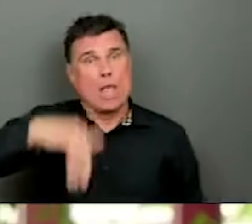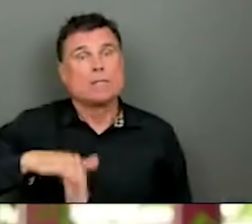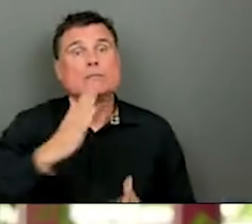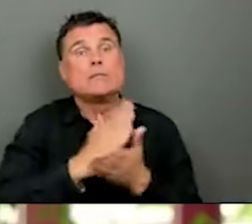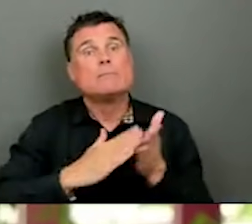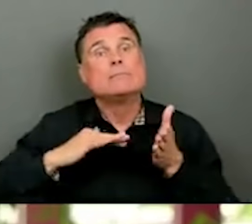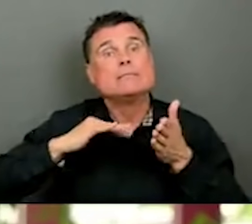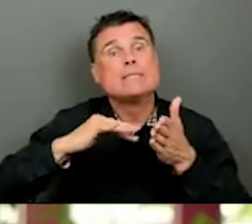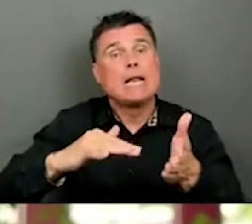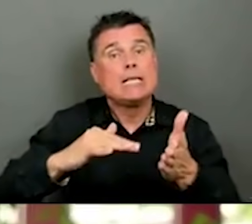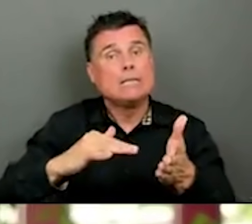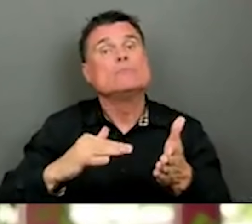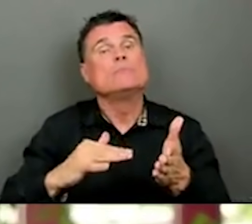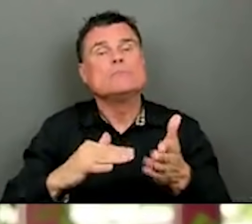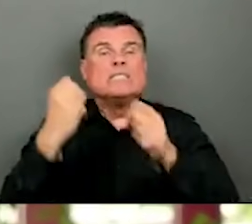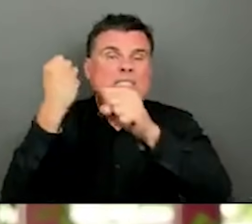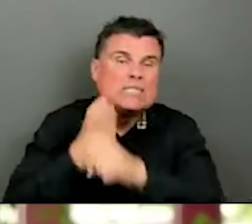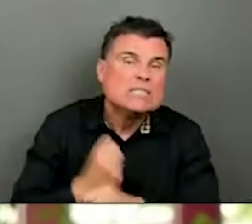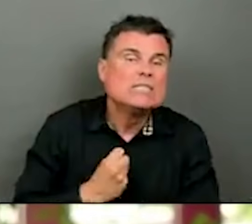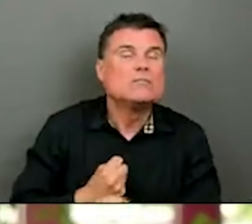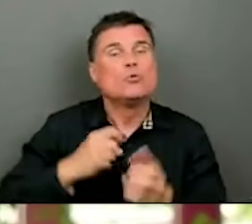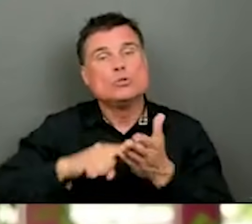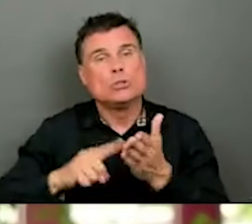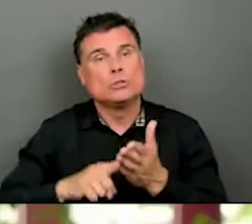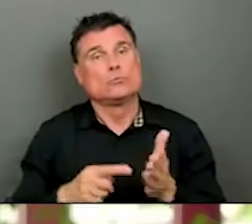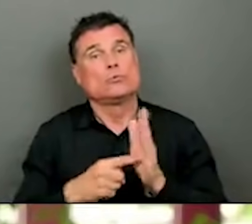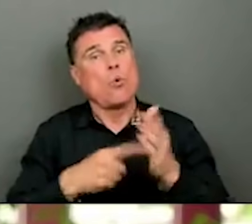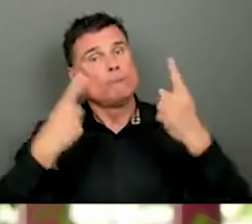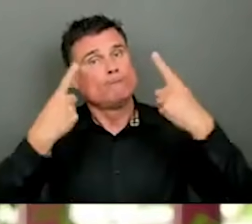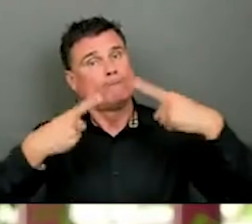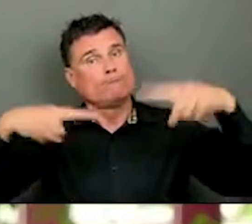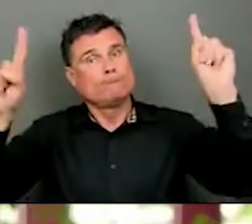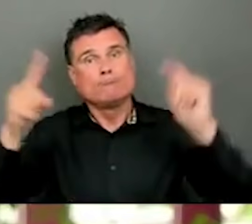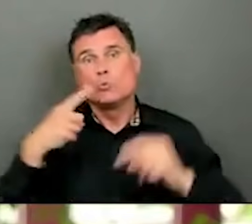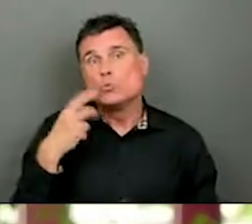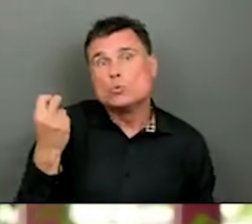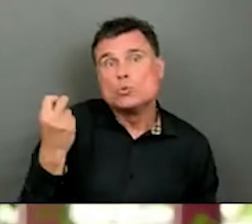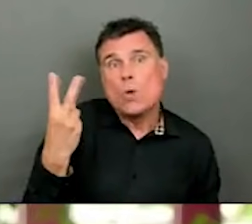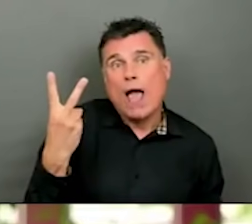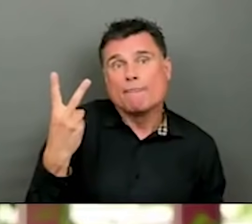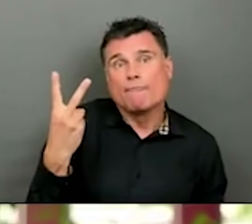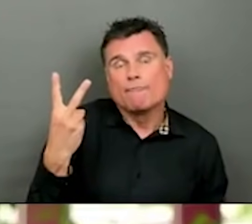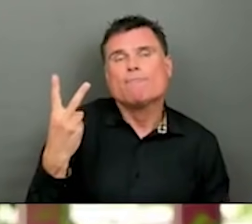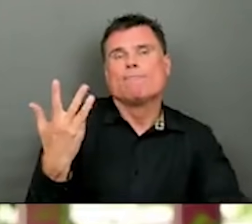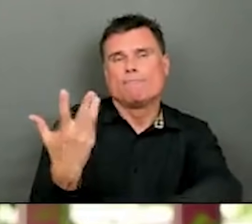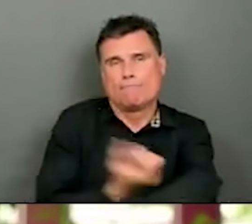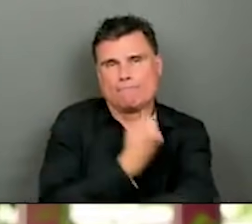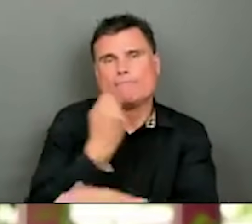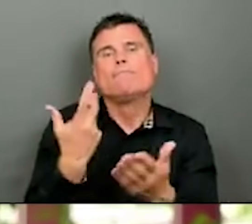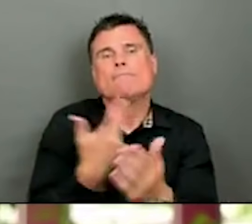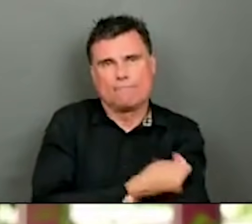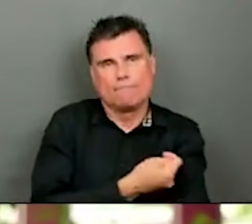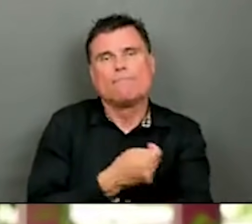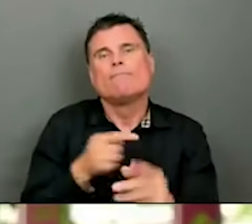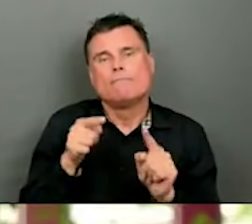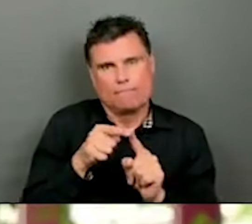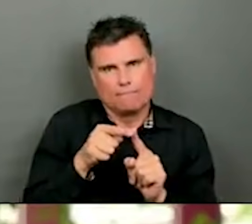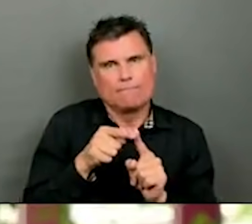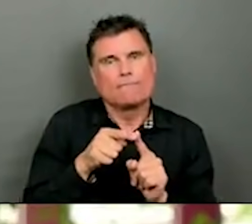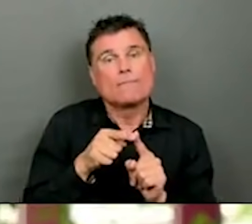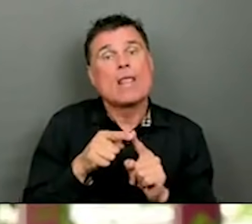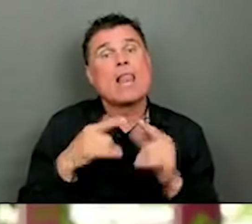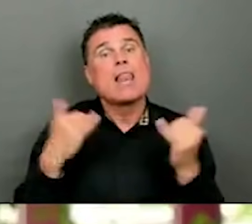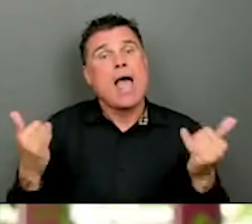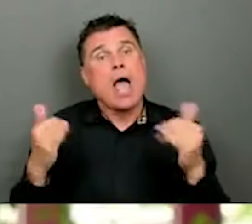safety and efficacy in children down to age 12, and there are additional studies being done in children down to 6 months of